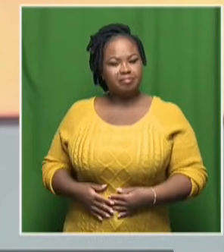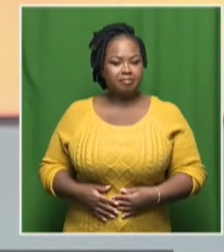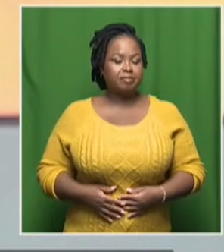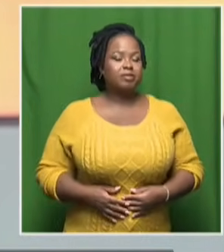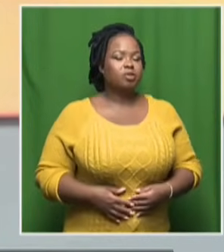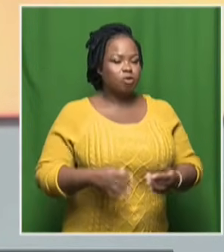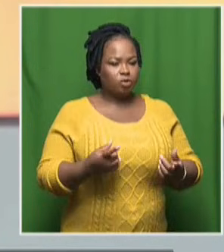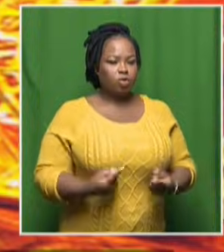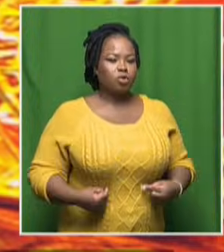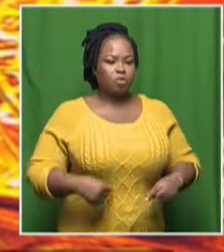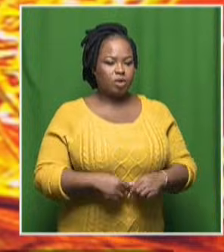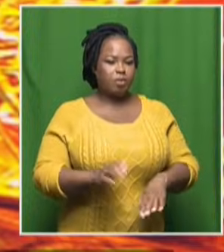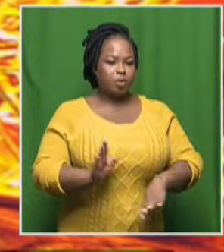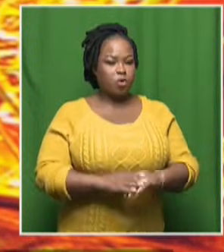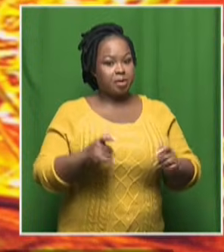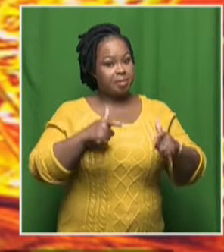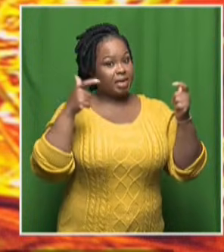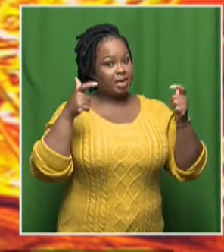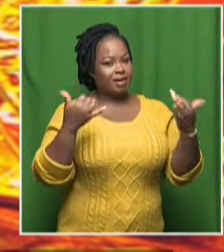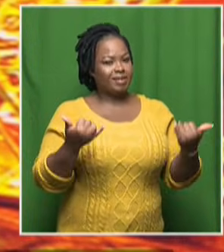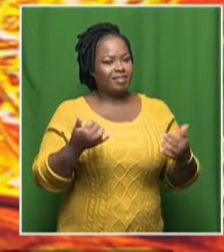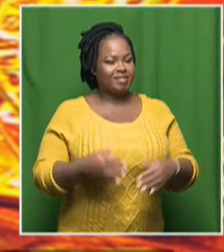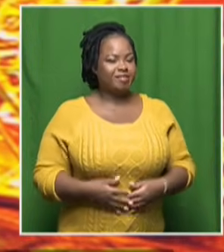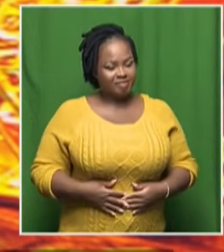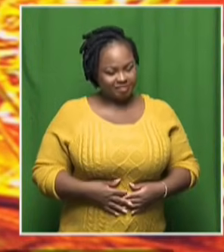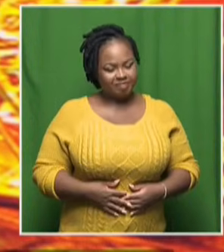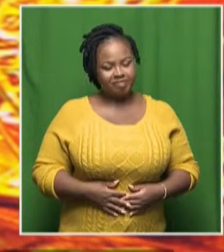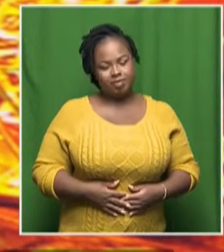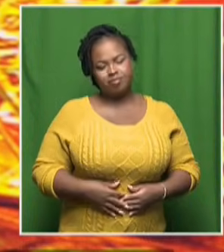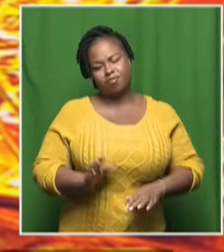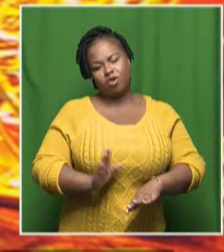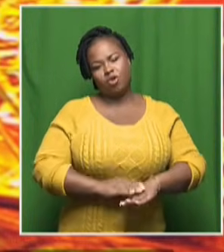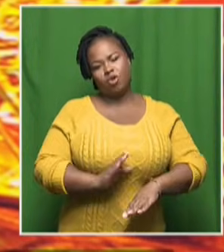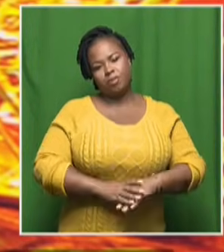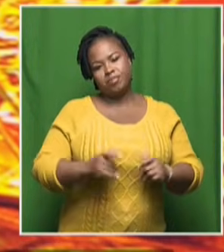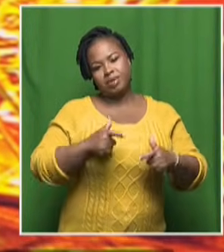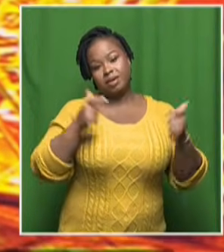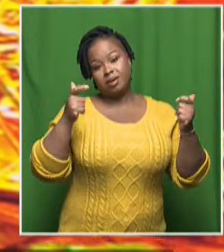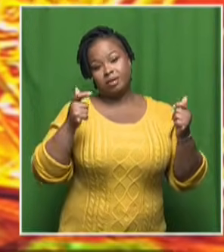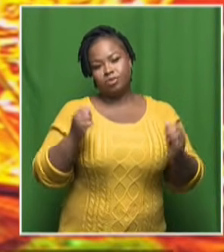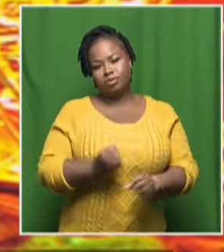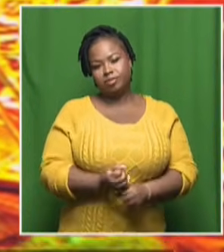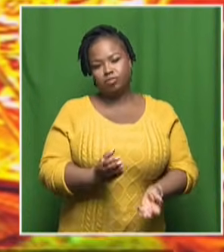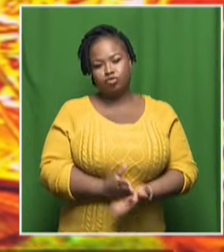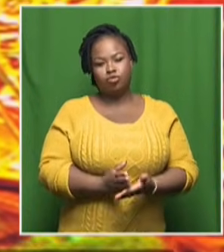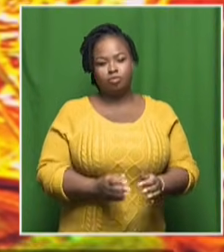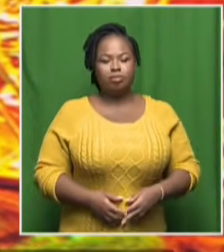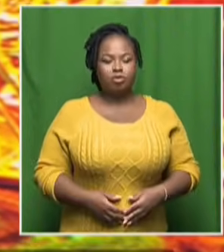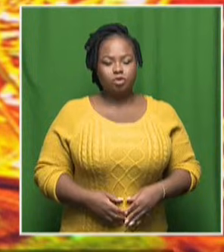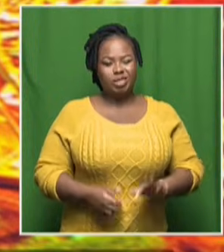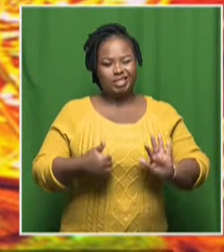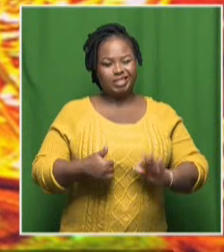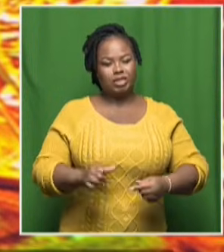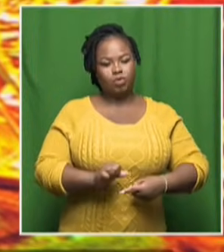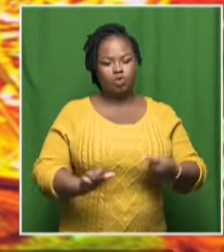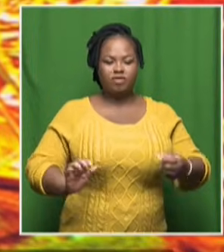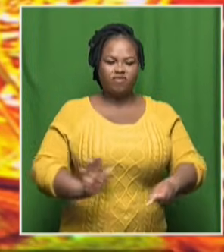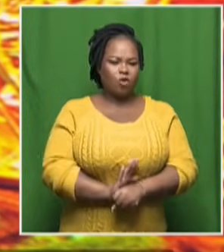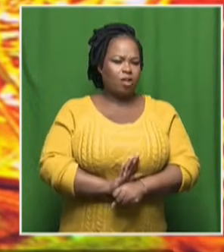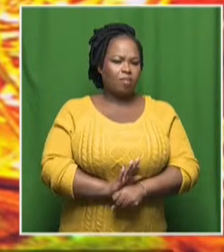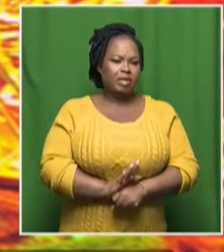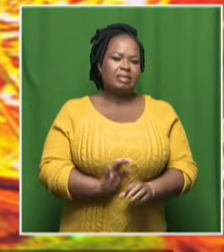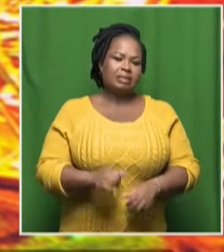we went bigger this time around, okay? We went bigger and we made sure that we run for a full 6 weeks. I mean, of